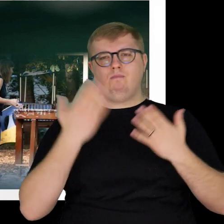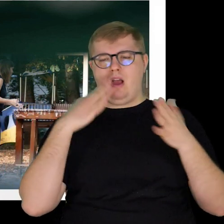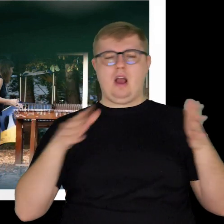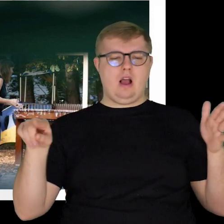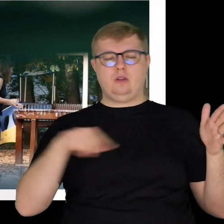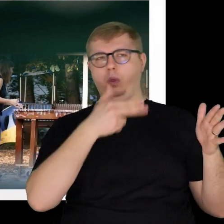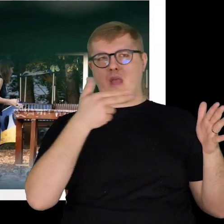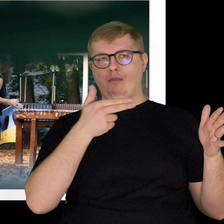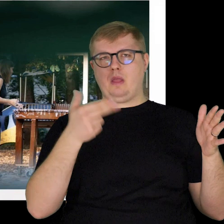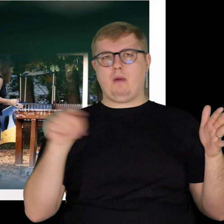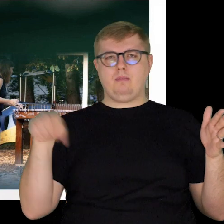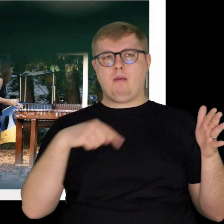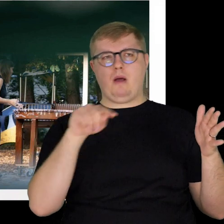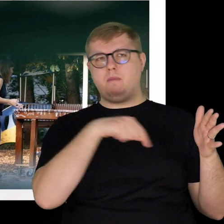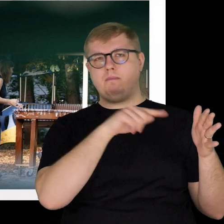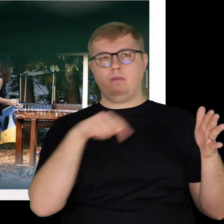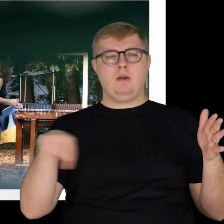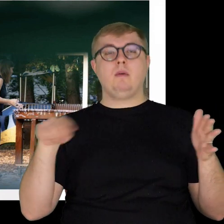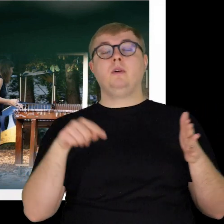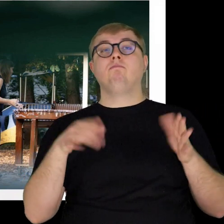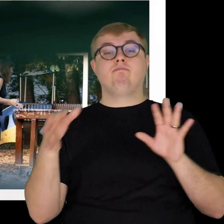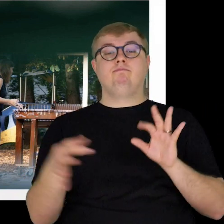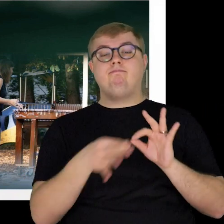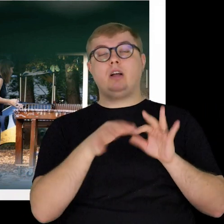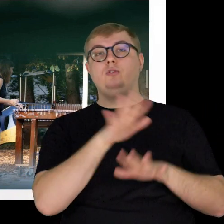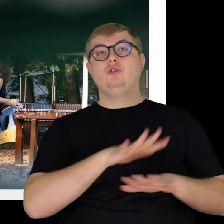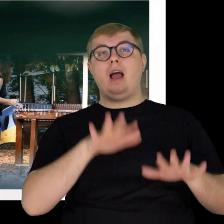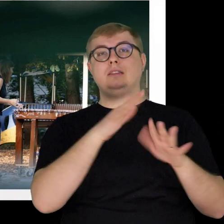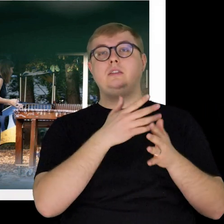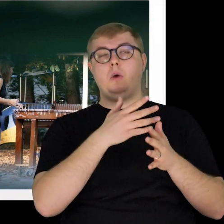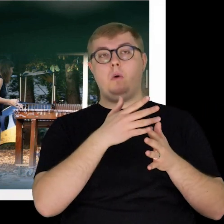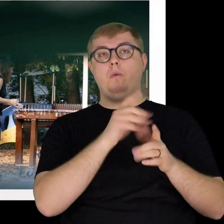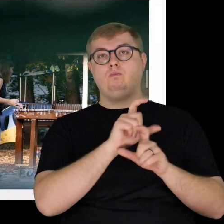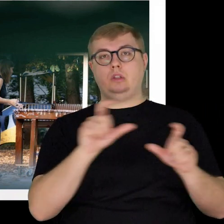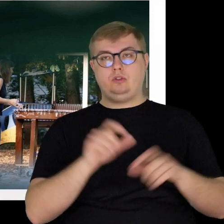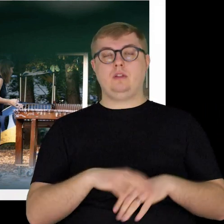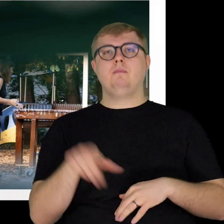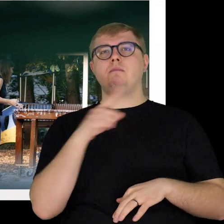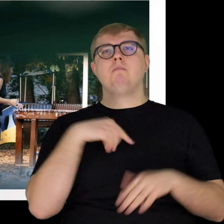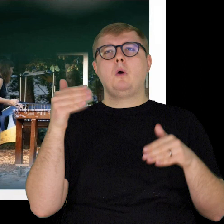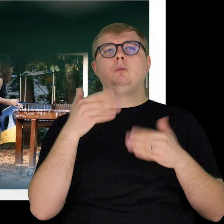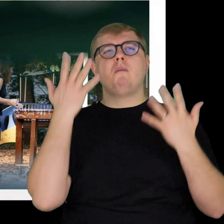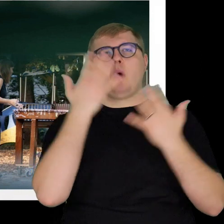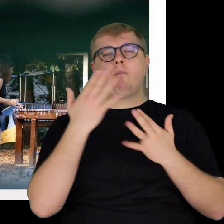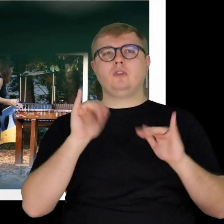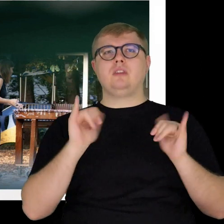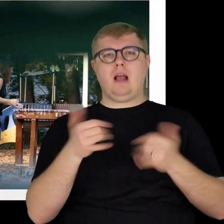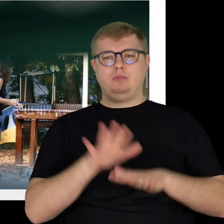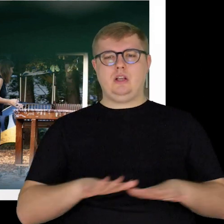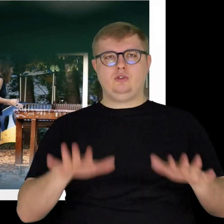proper space-time reflection. So how can we imagine somehow how space is changing in